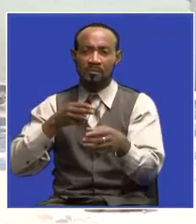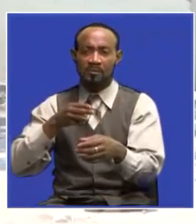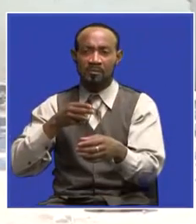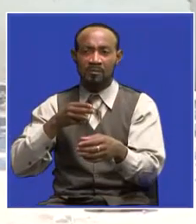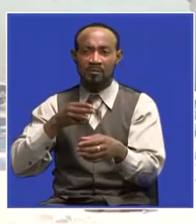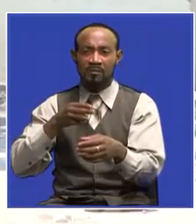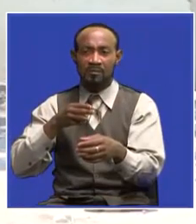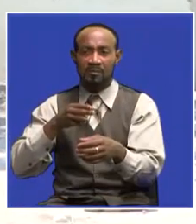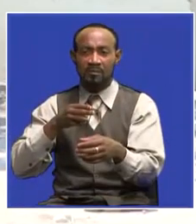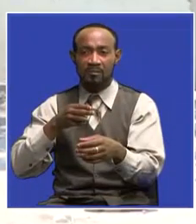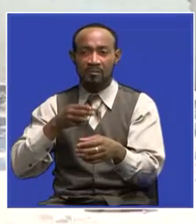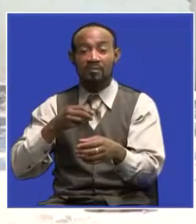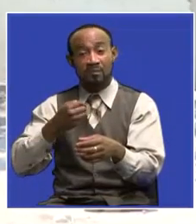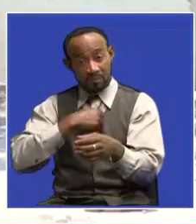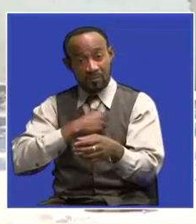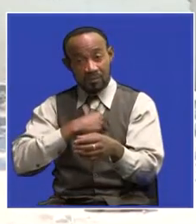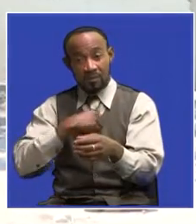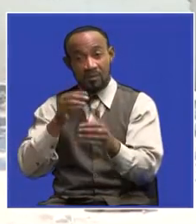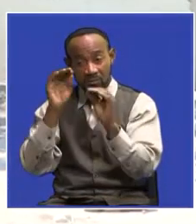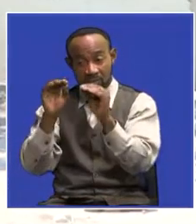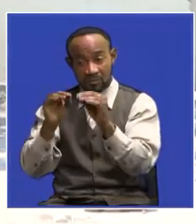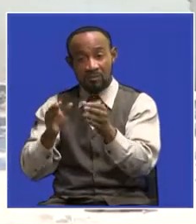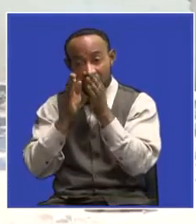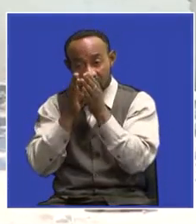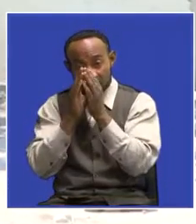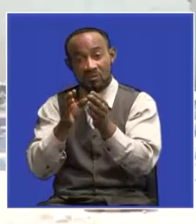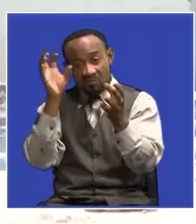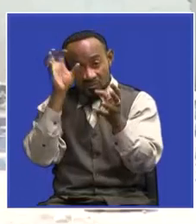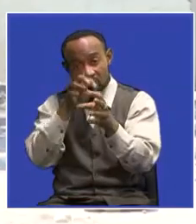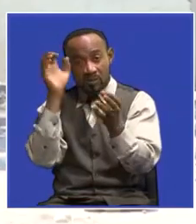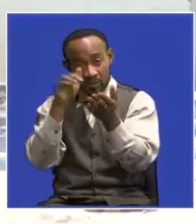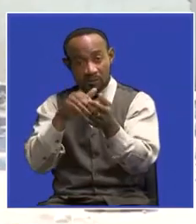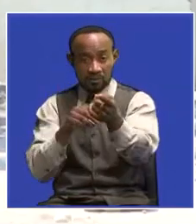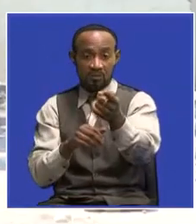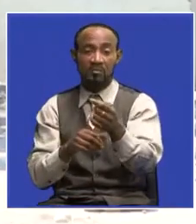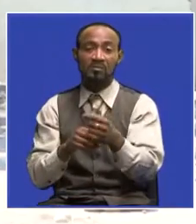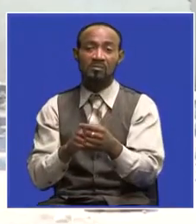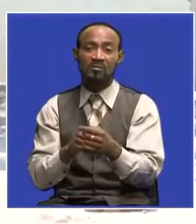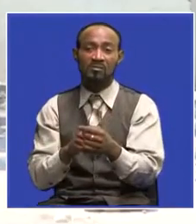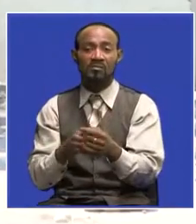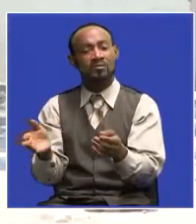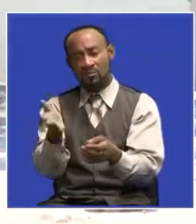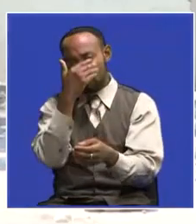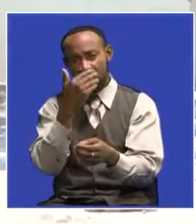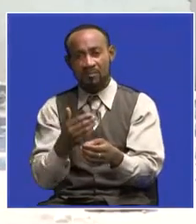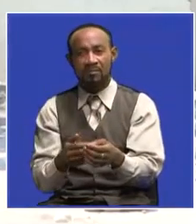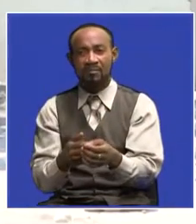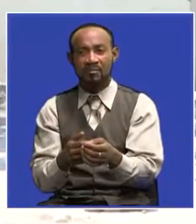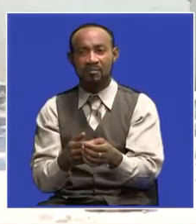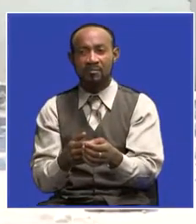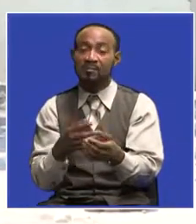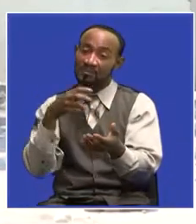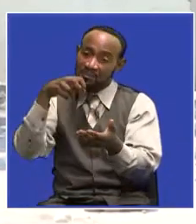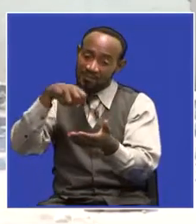Ambapo minga yacho sefuti ni kuswaise na futi ya kudu. Ya kurumena futi ya ambapo. Nde mwamena